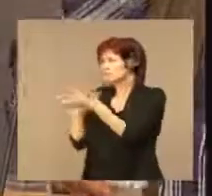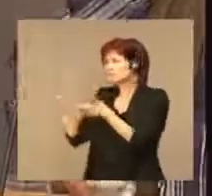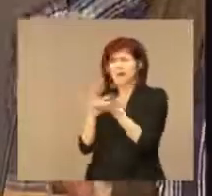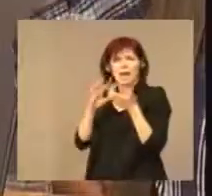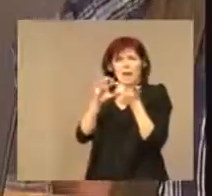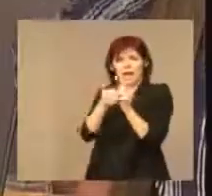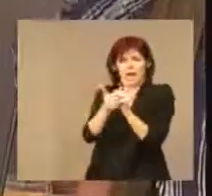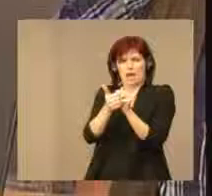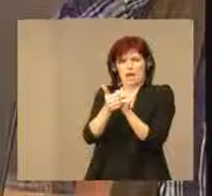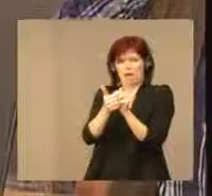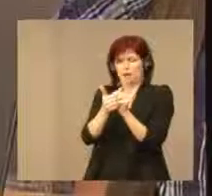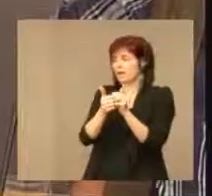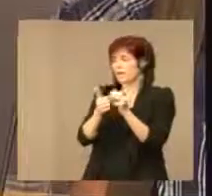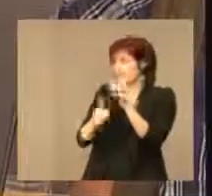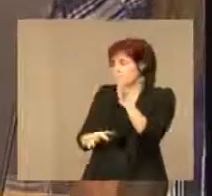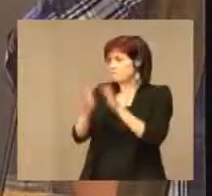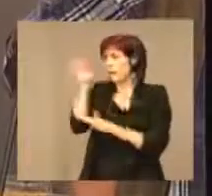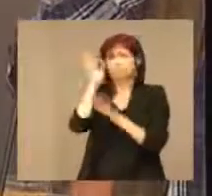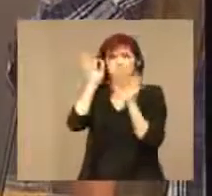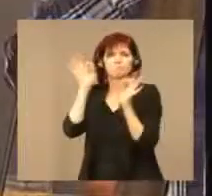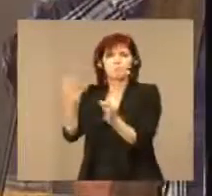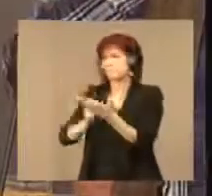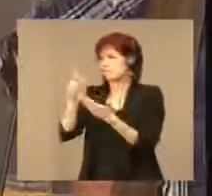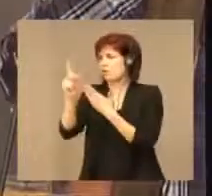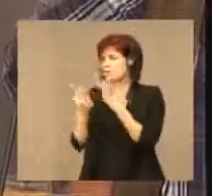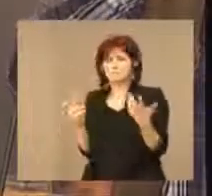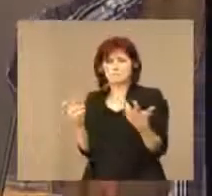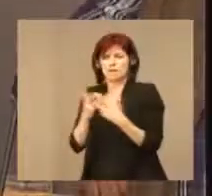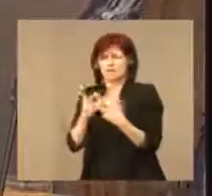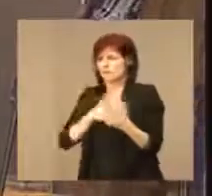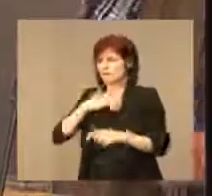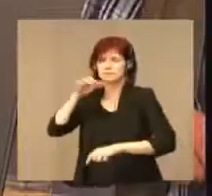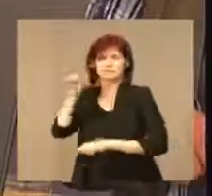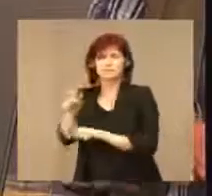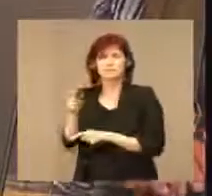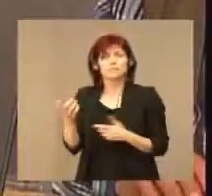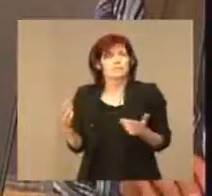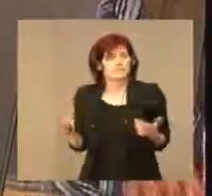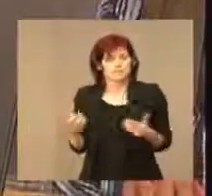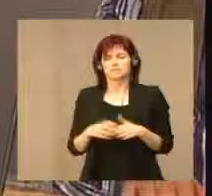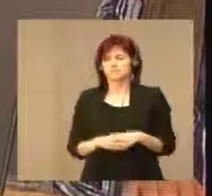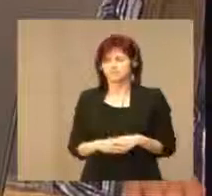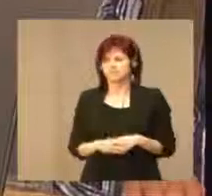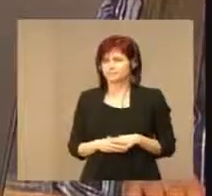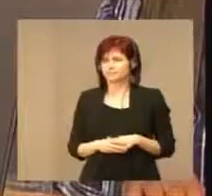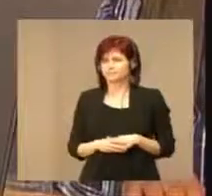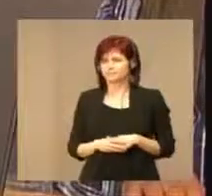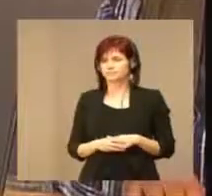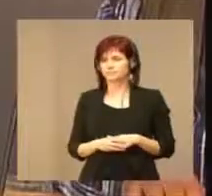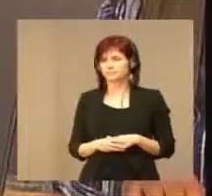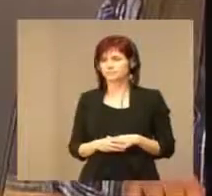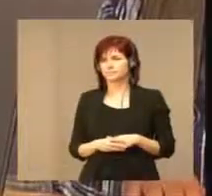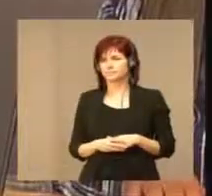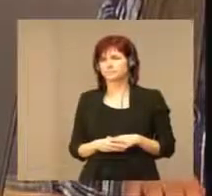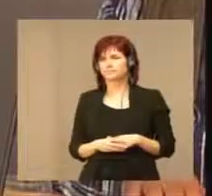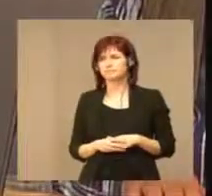that one program or service that may help you or find what you're seeking. So we're often challenged